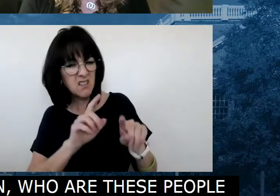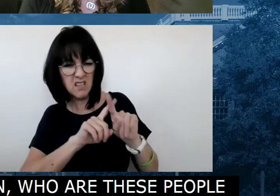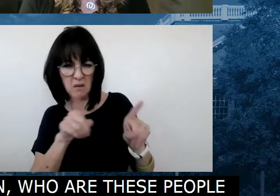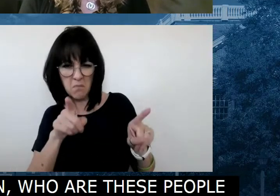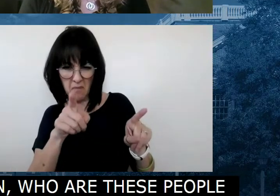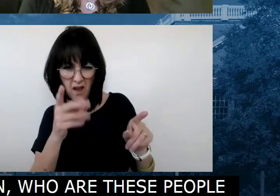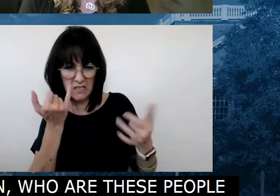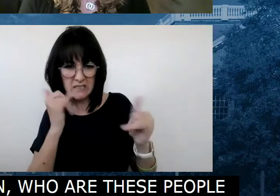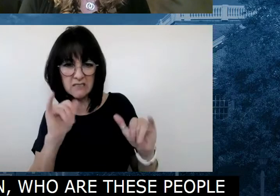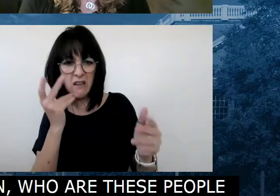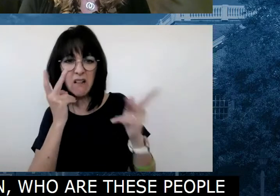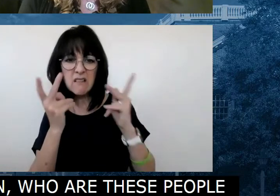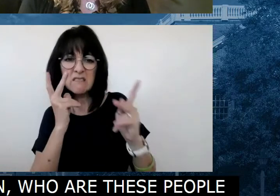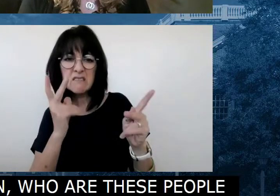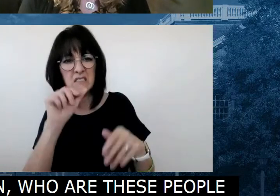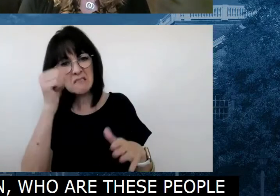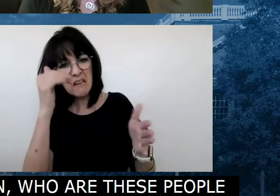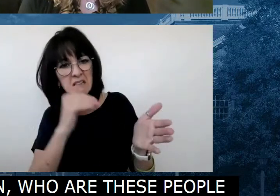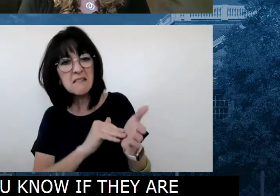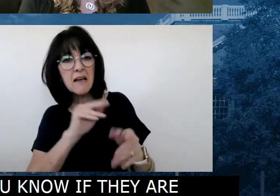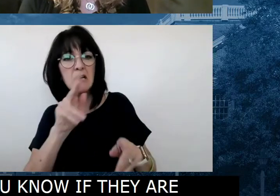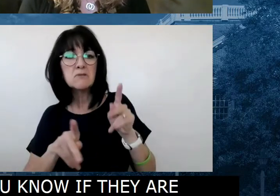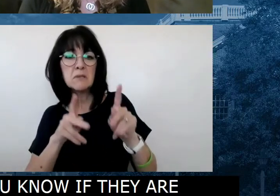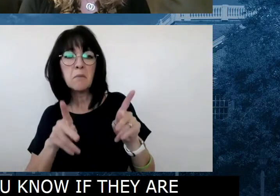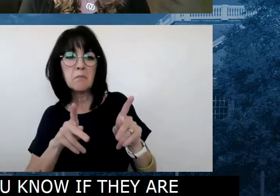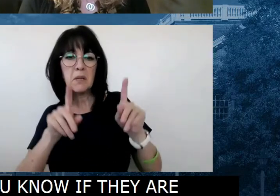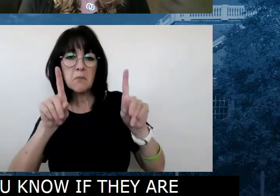get people getting tested for the first time?